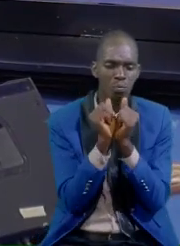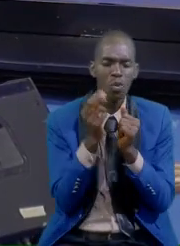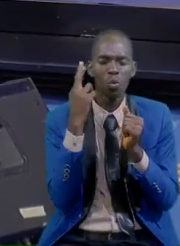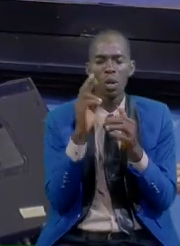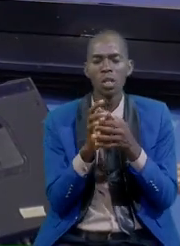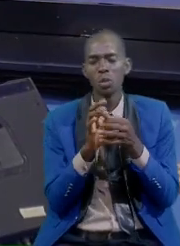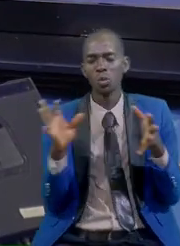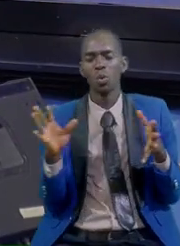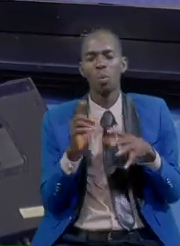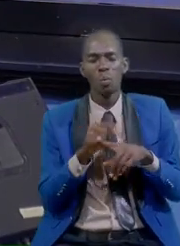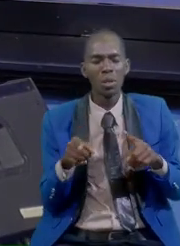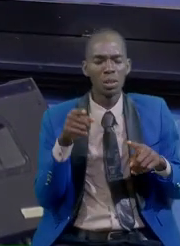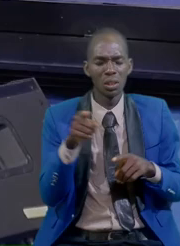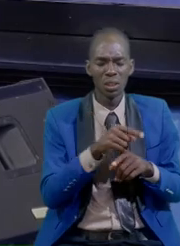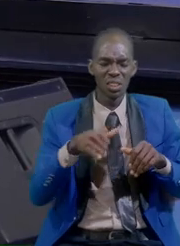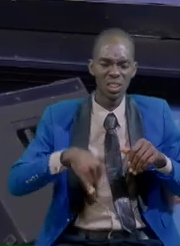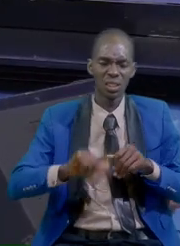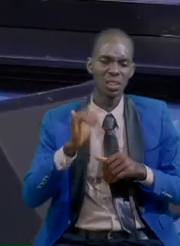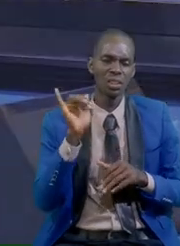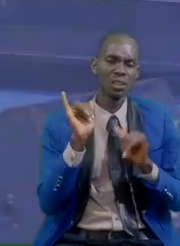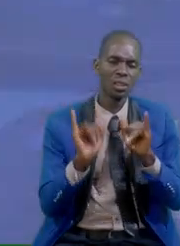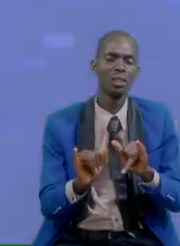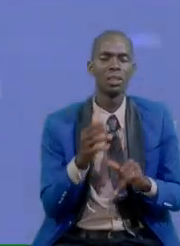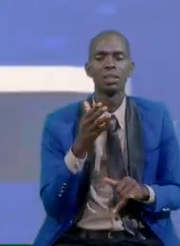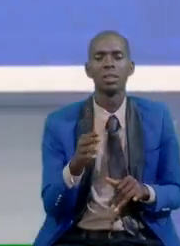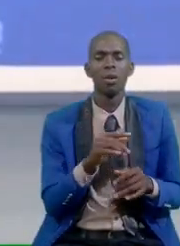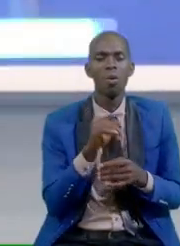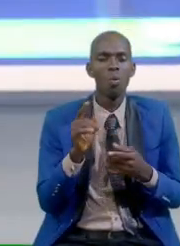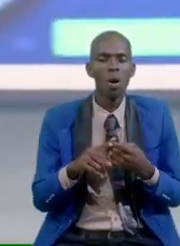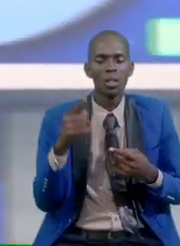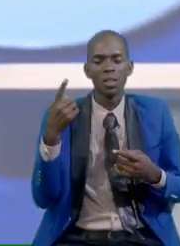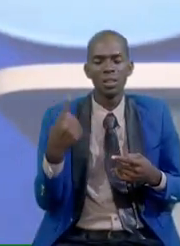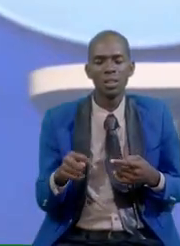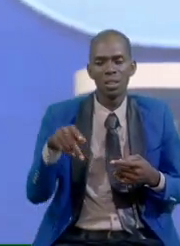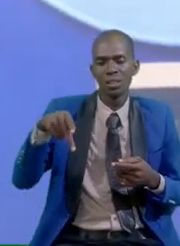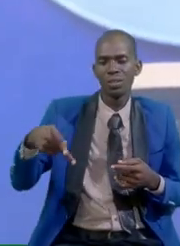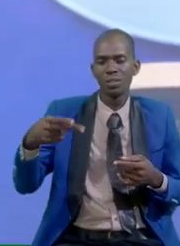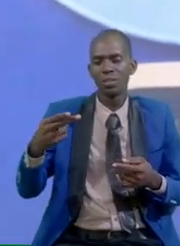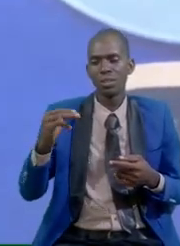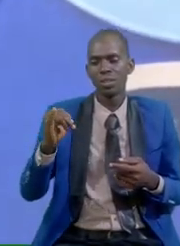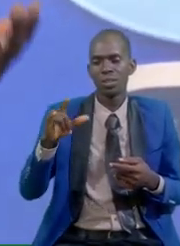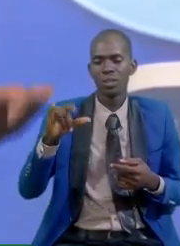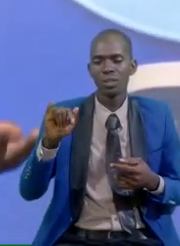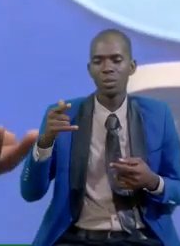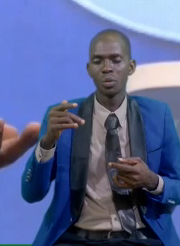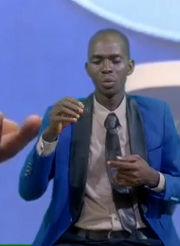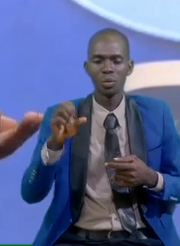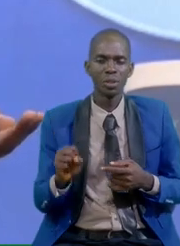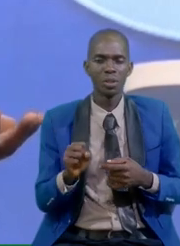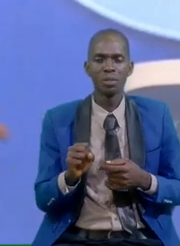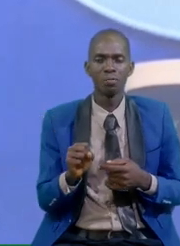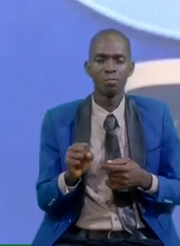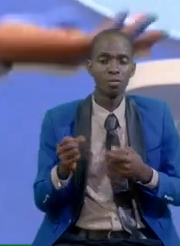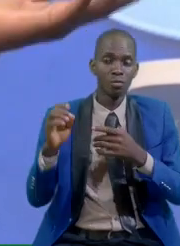stayed there. And when the Philippian jailer came and he thought everyone would have done the normal